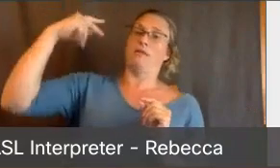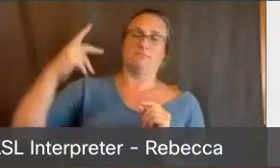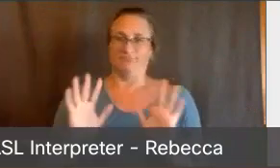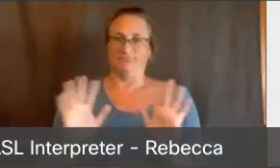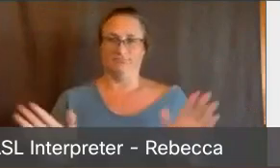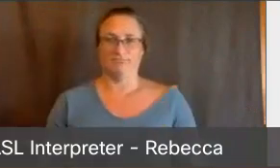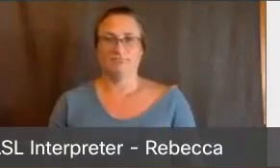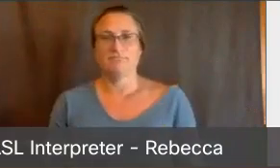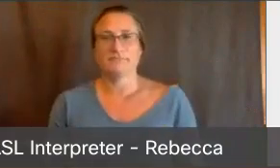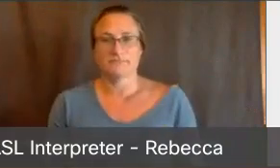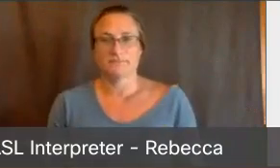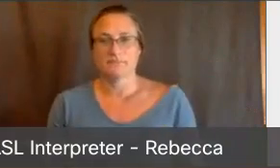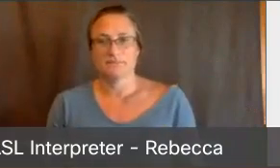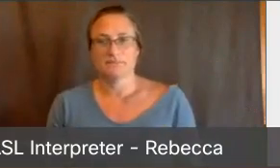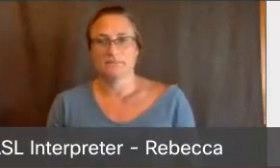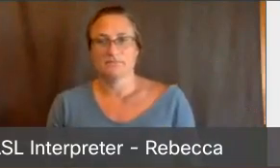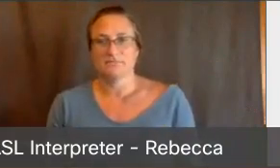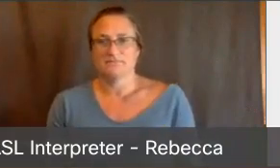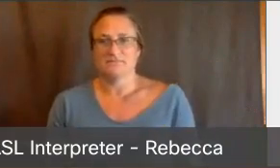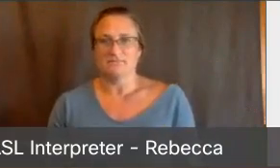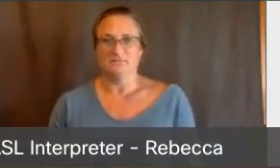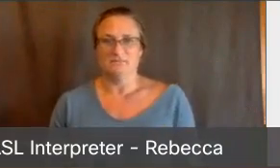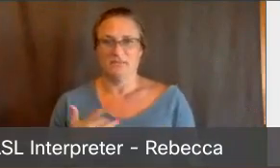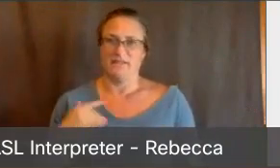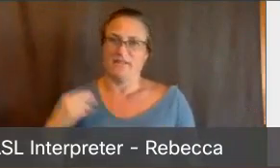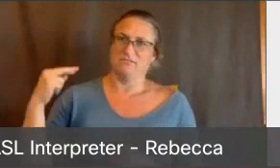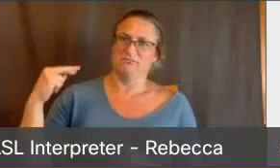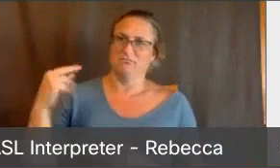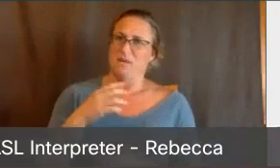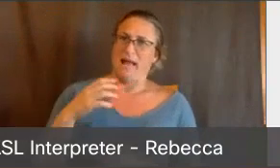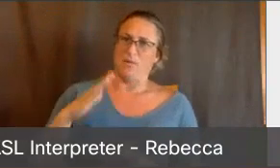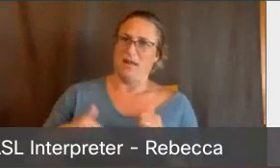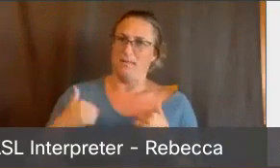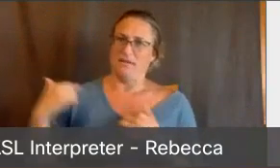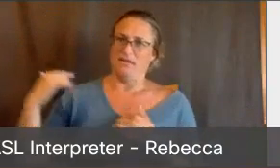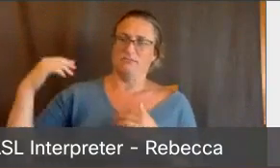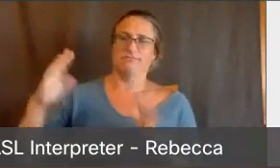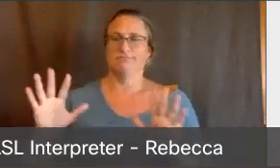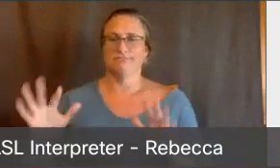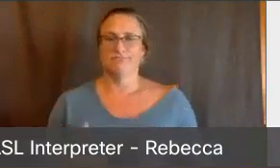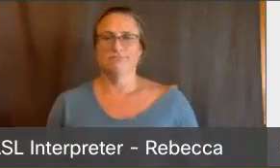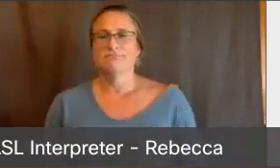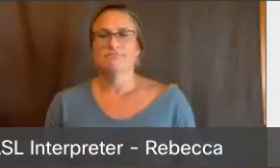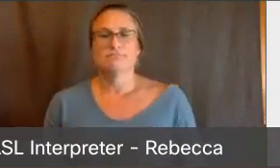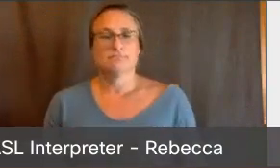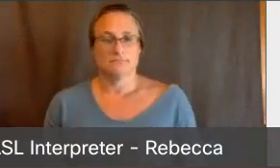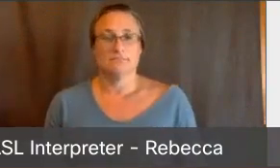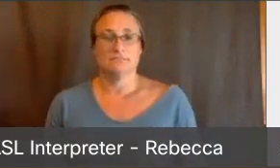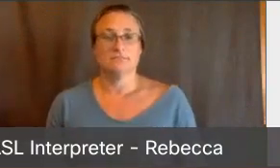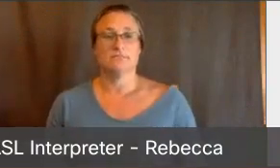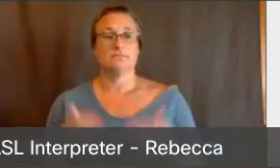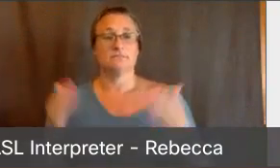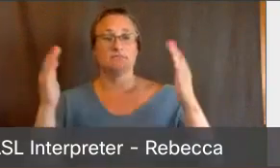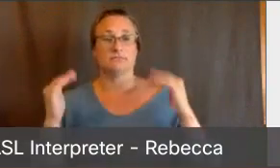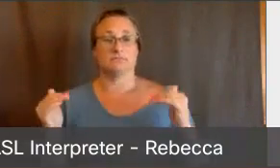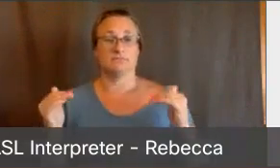down upon or kind of like in a power stance. That's not comfortable. The next is to bring people